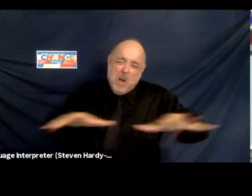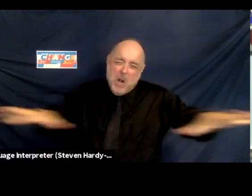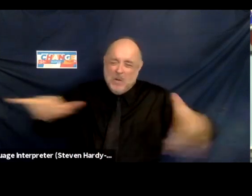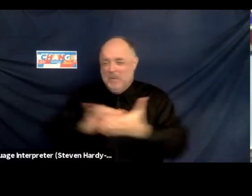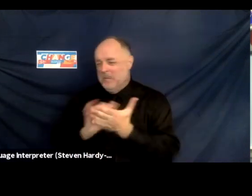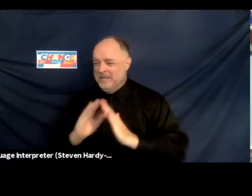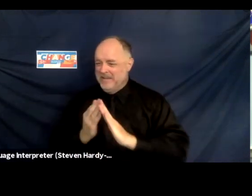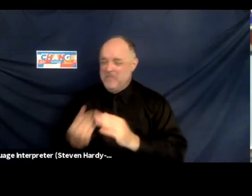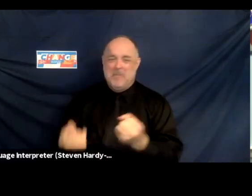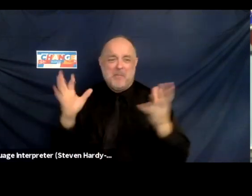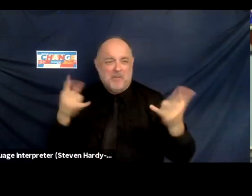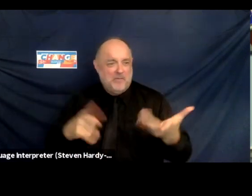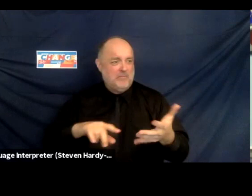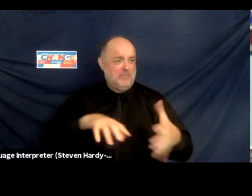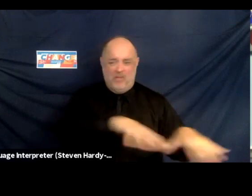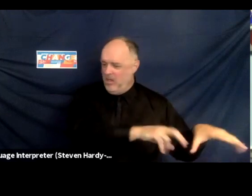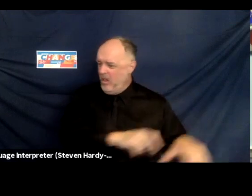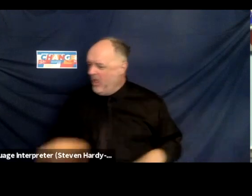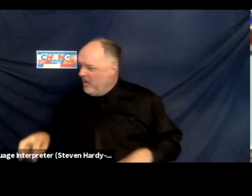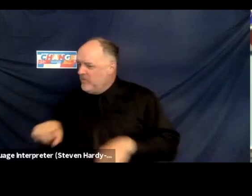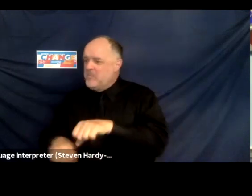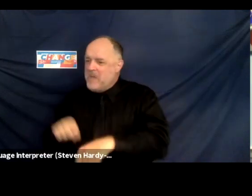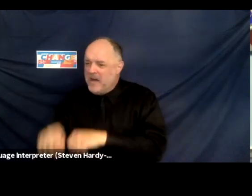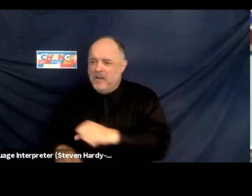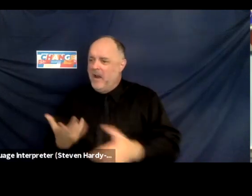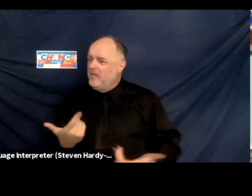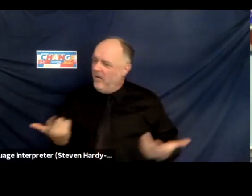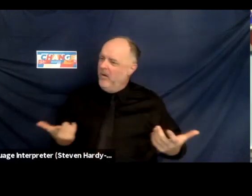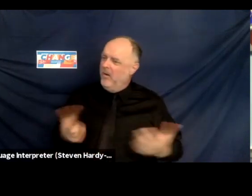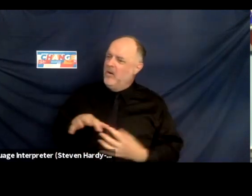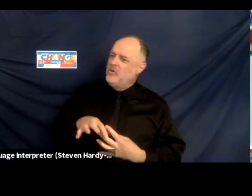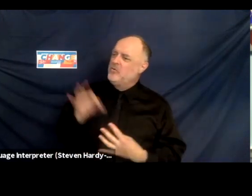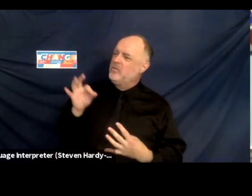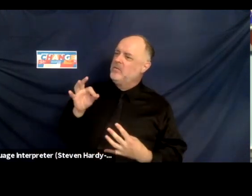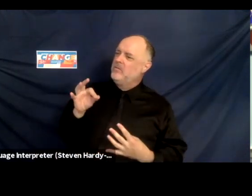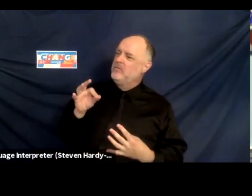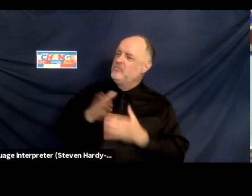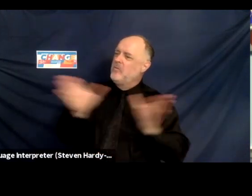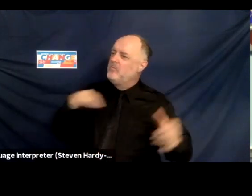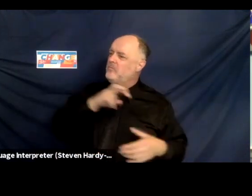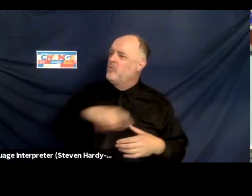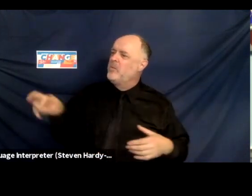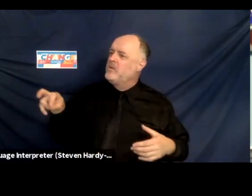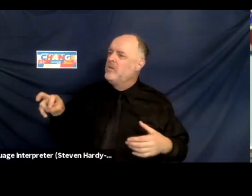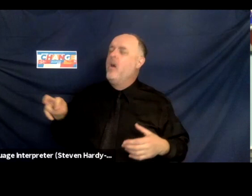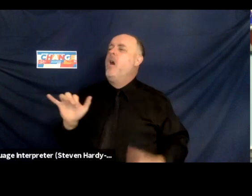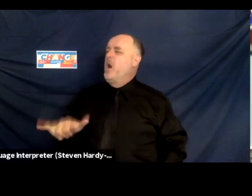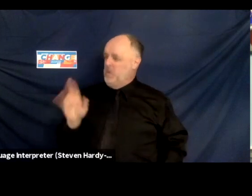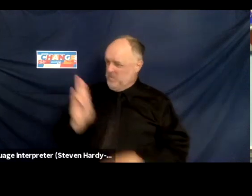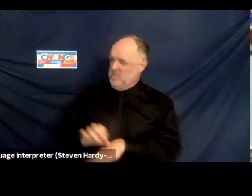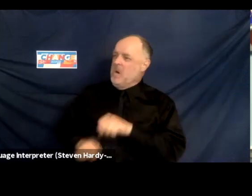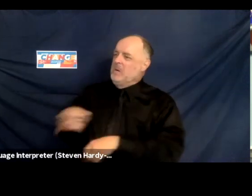to biking as an alternative public transportation means. And while we do not want to encourage